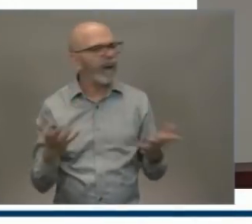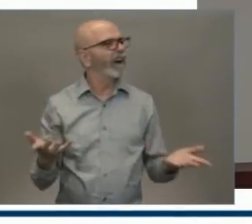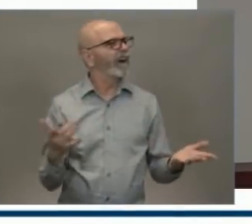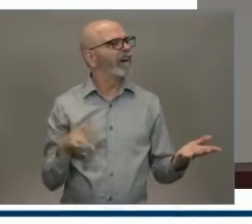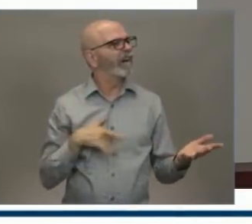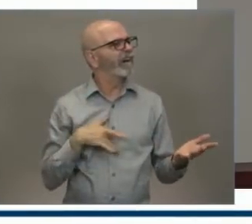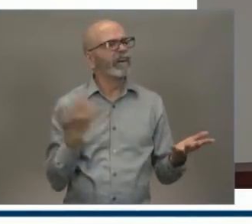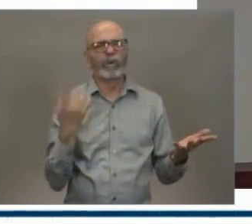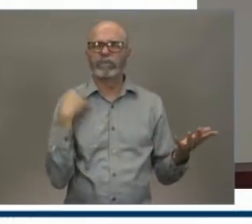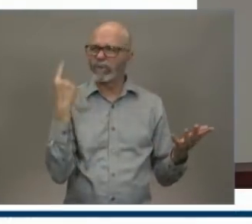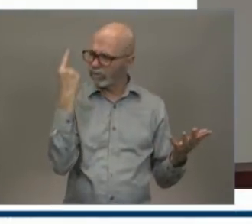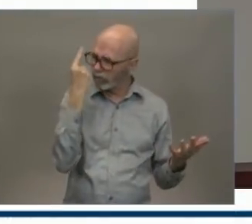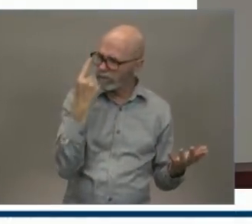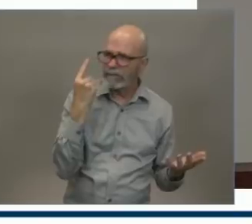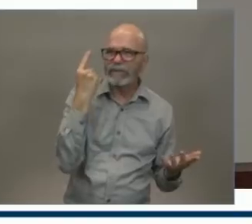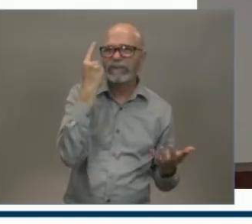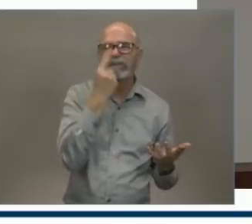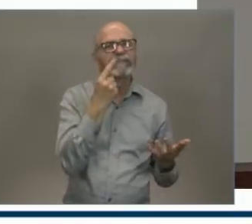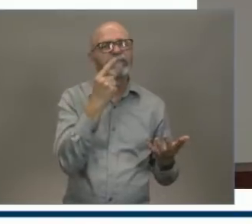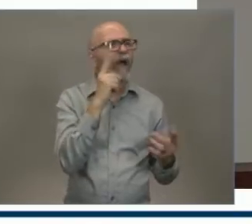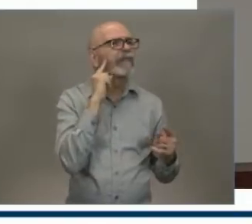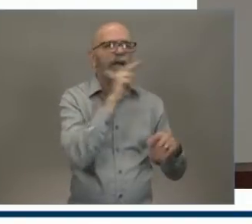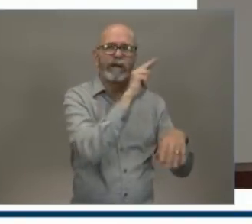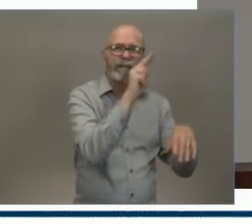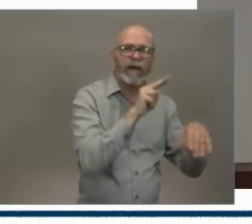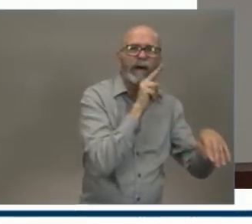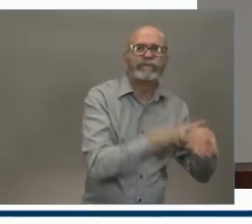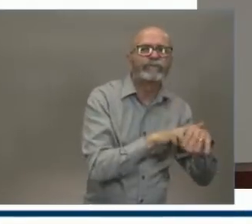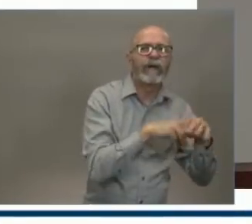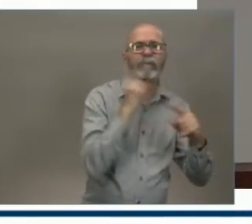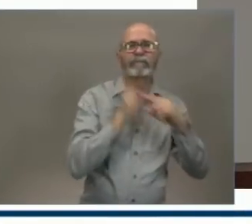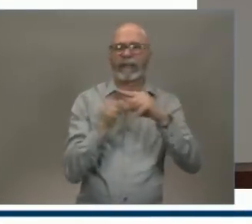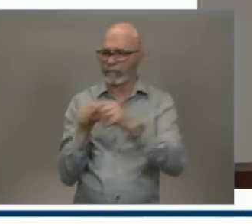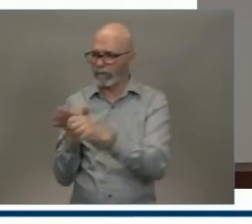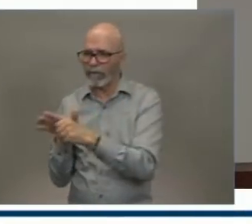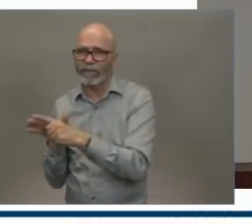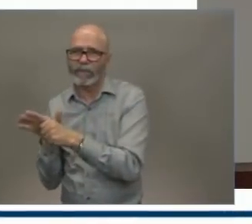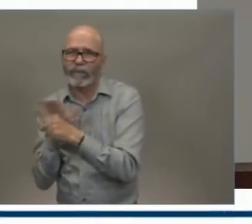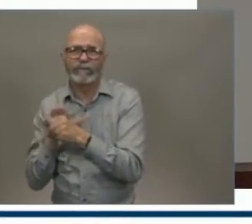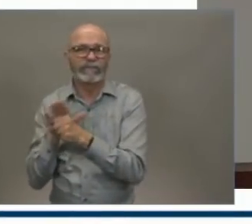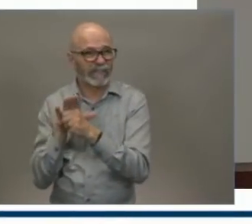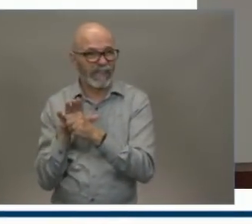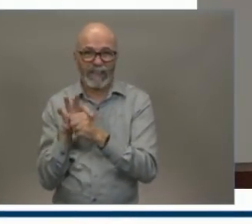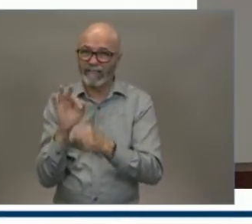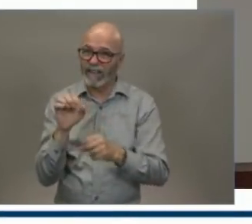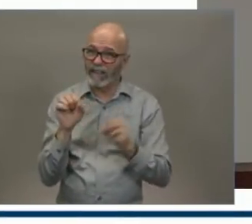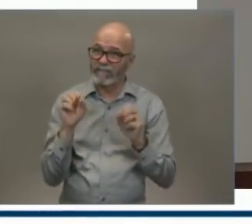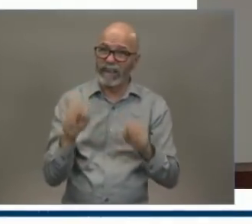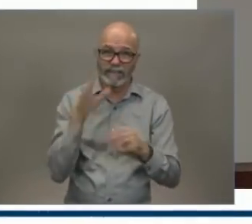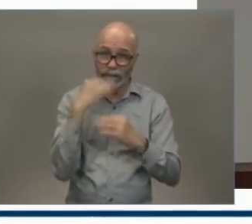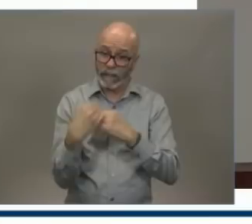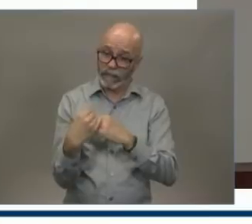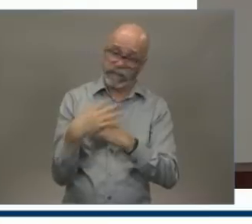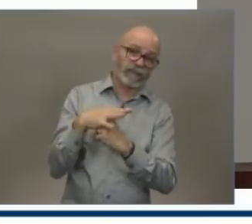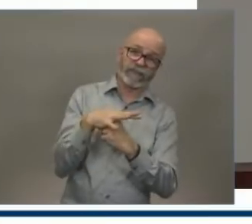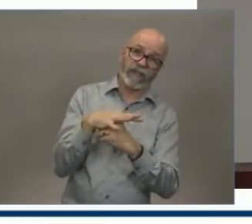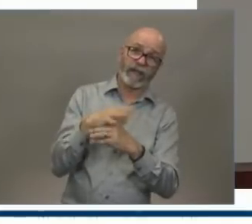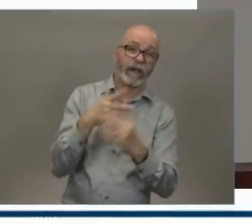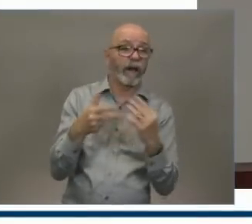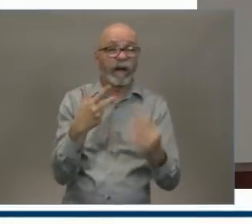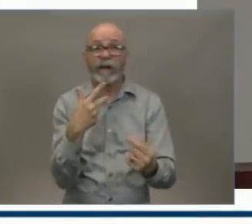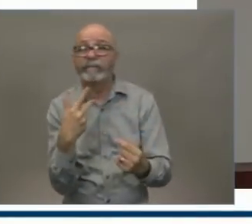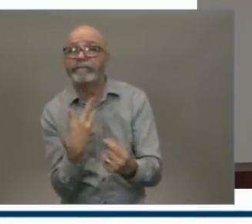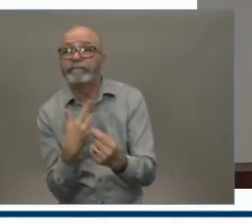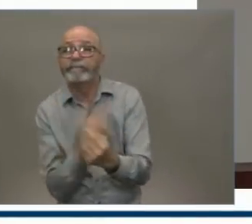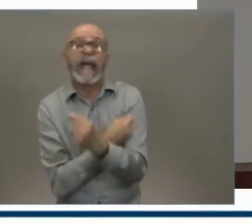both nationally and locally, about potential vaccine waste. One of our priorities in our vaccine program